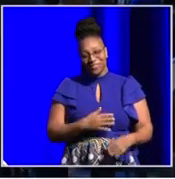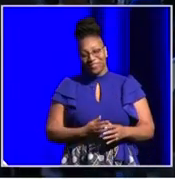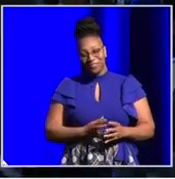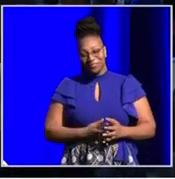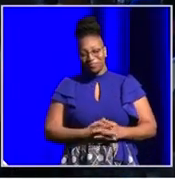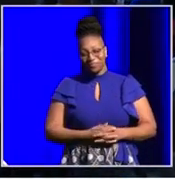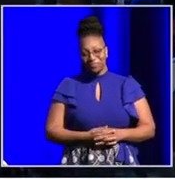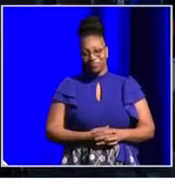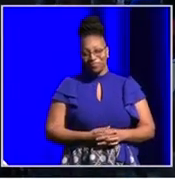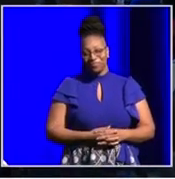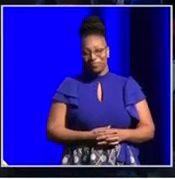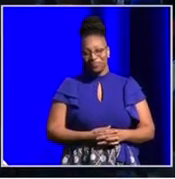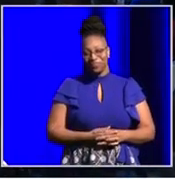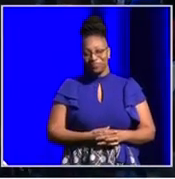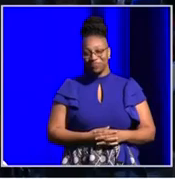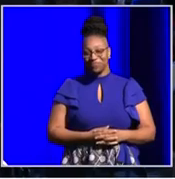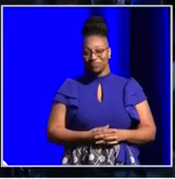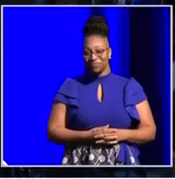Department Honor Guard.